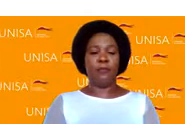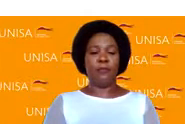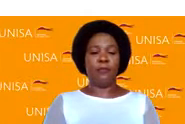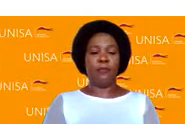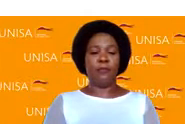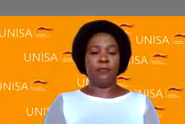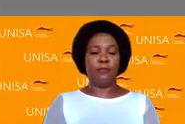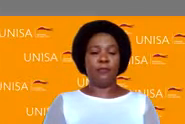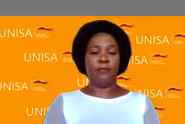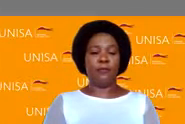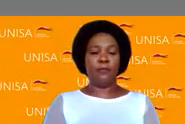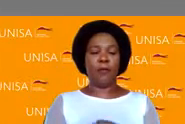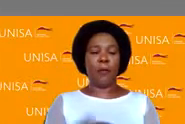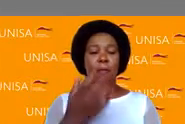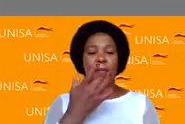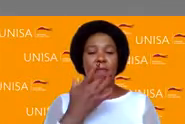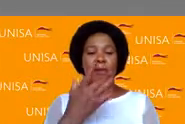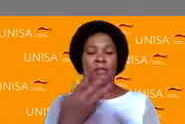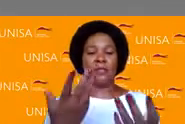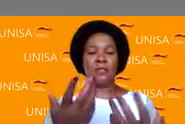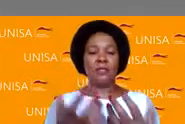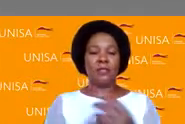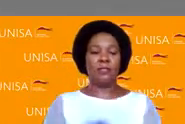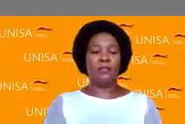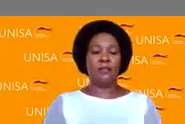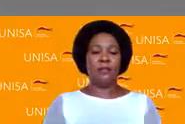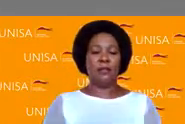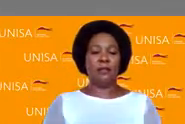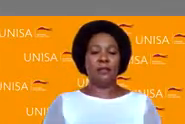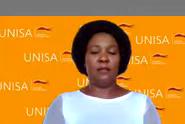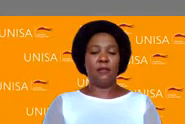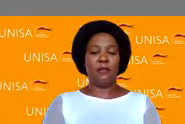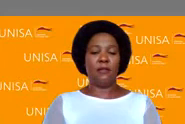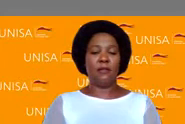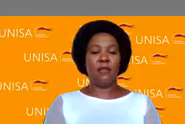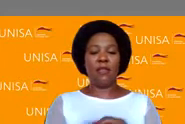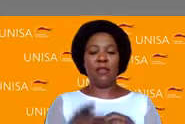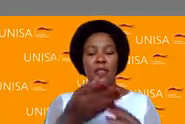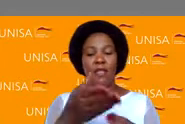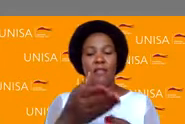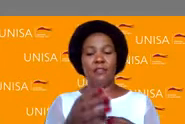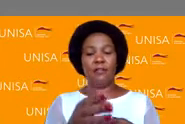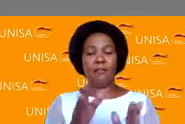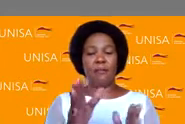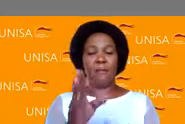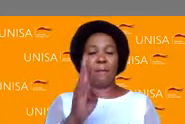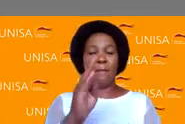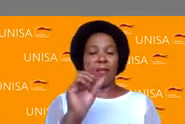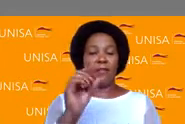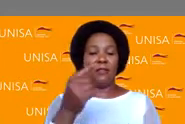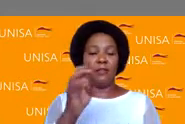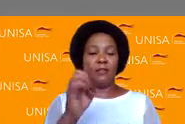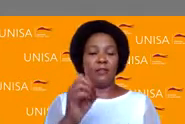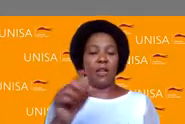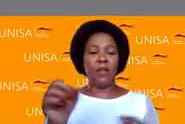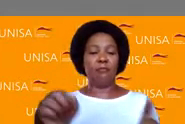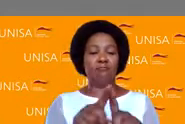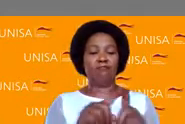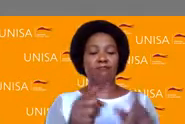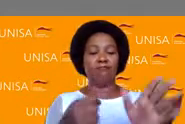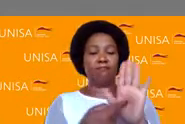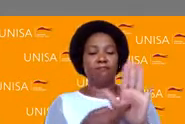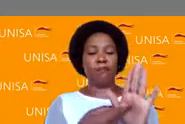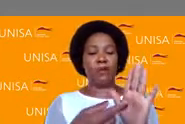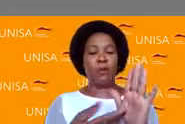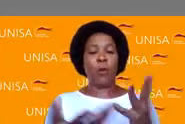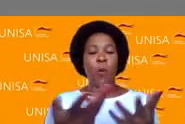or my preferences, basically, it's the badges. They manage badges. So you can see, for instance, on here, you can come and view